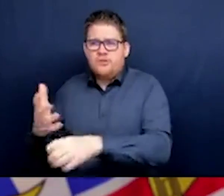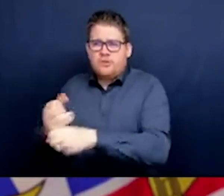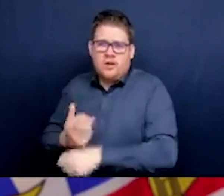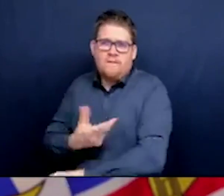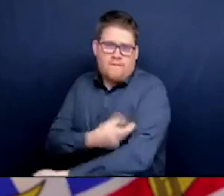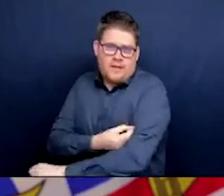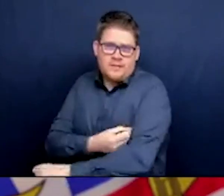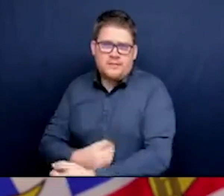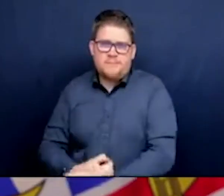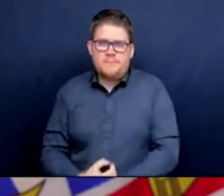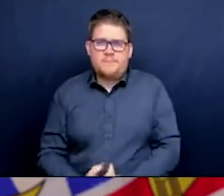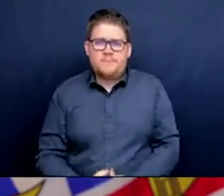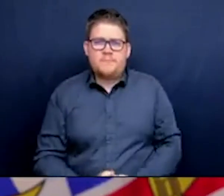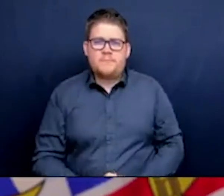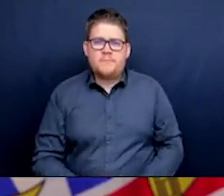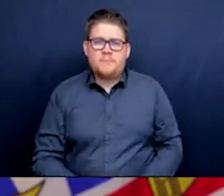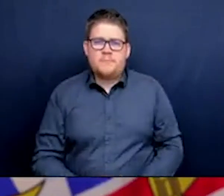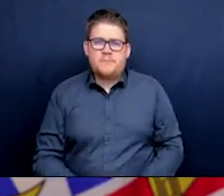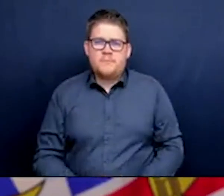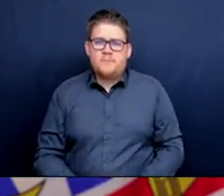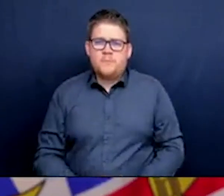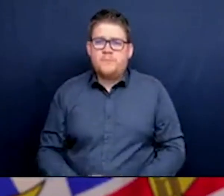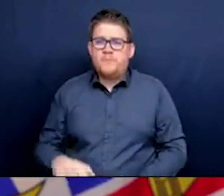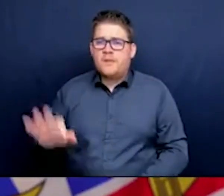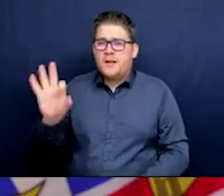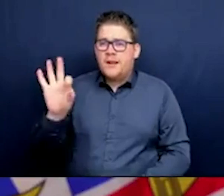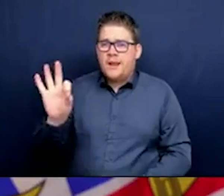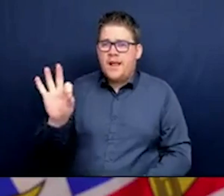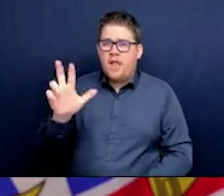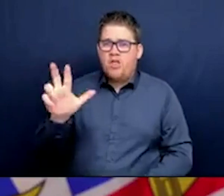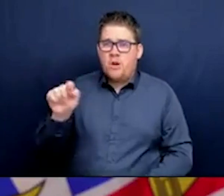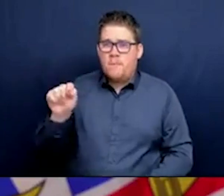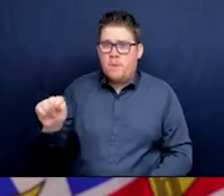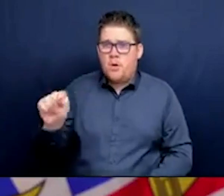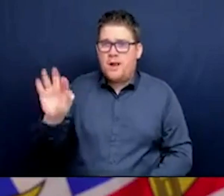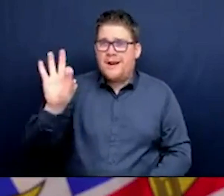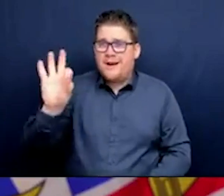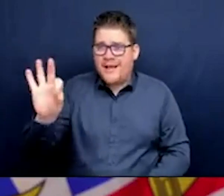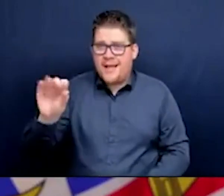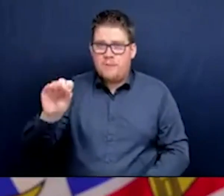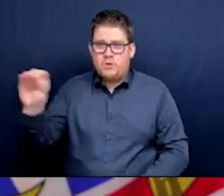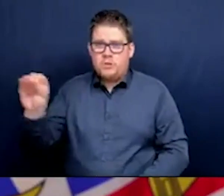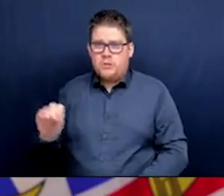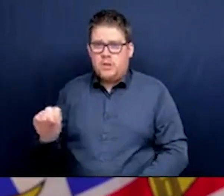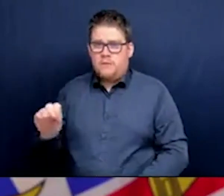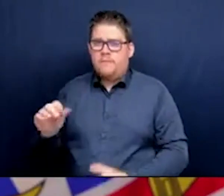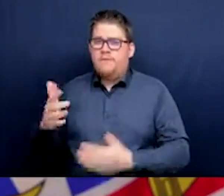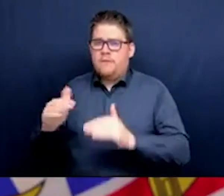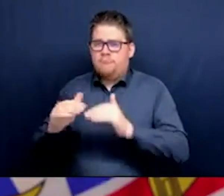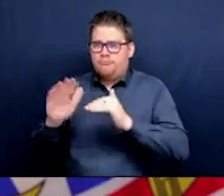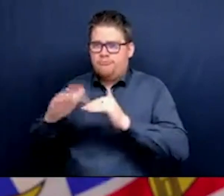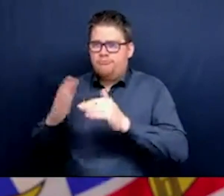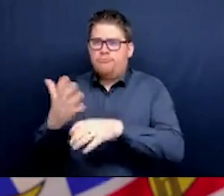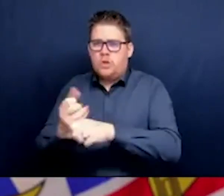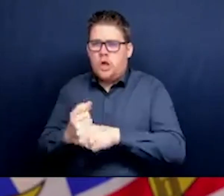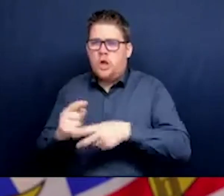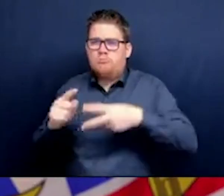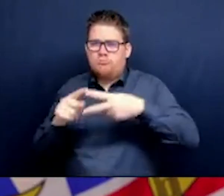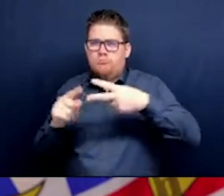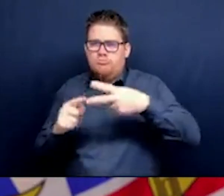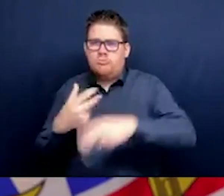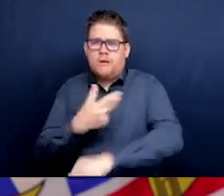professionals, 93.9% have completed the at least two-dose vaccine series or have a